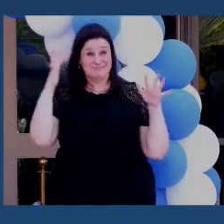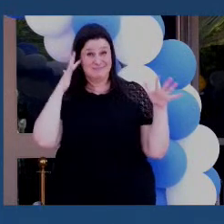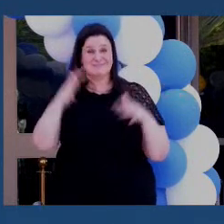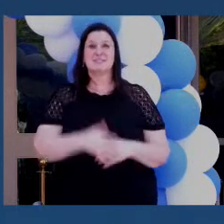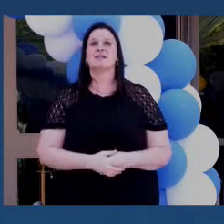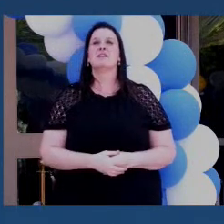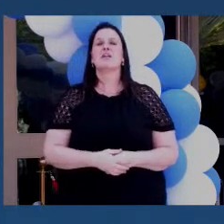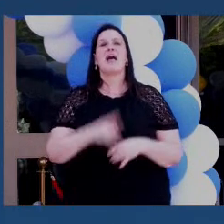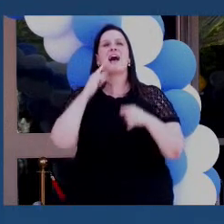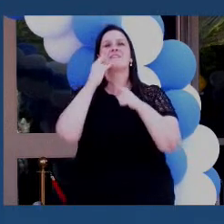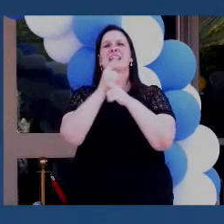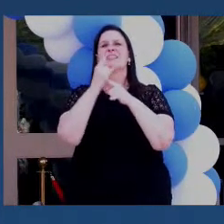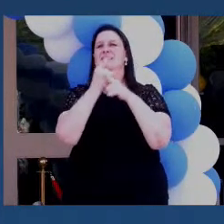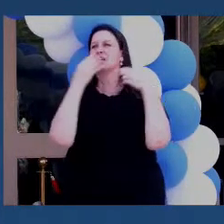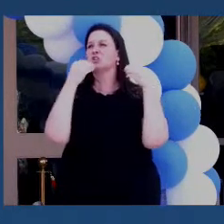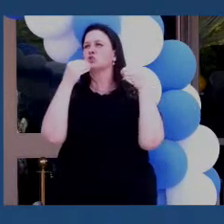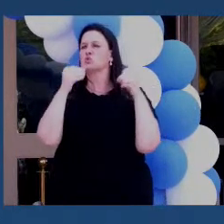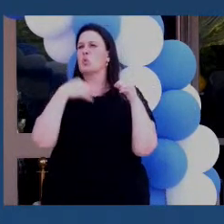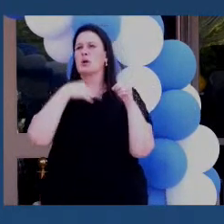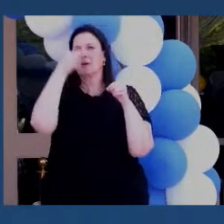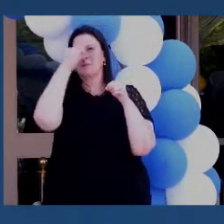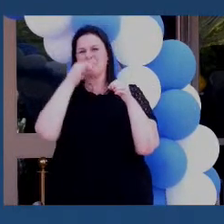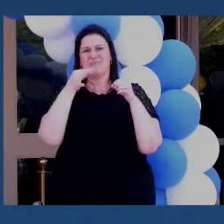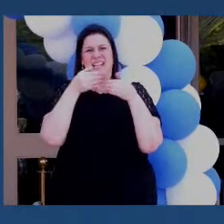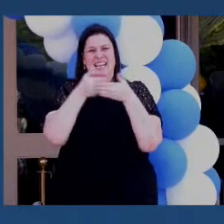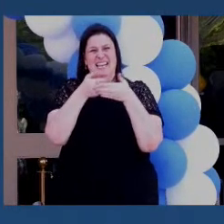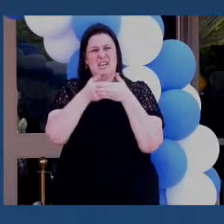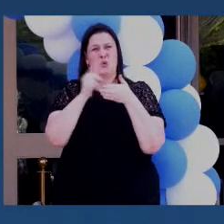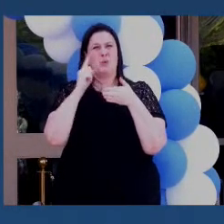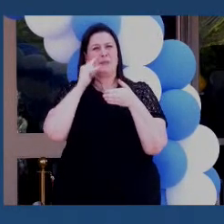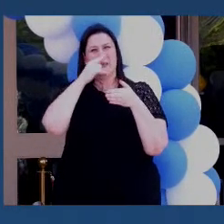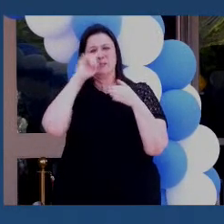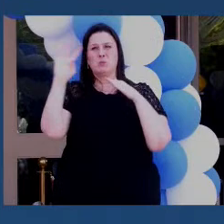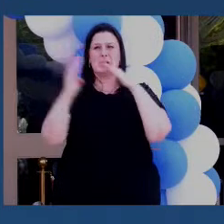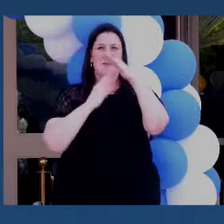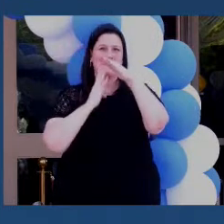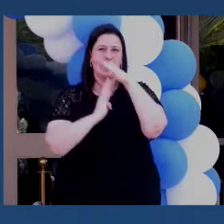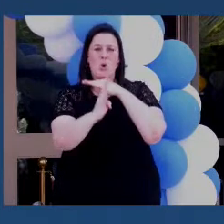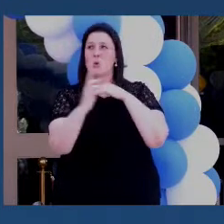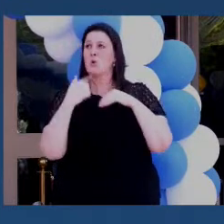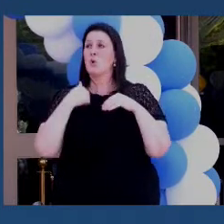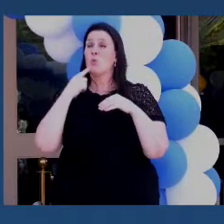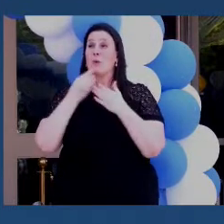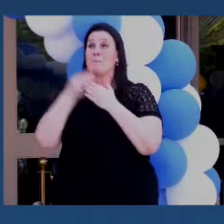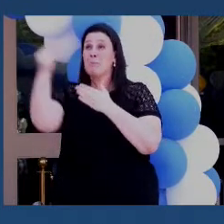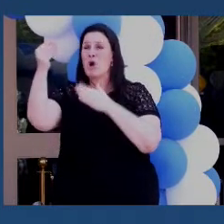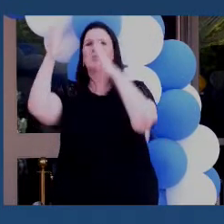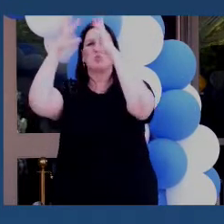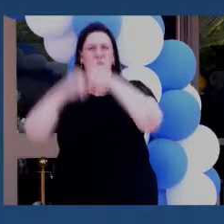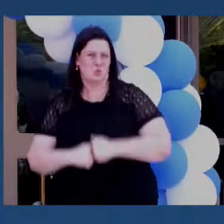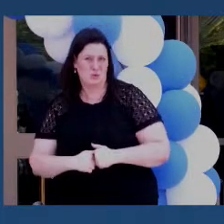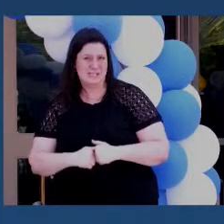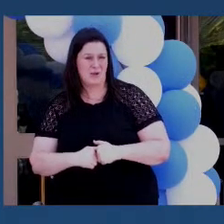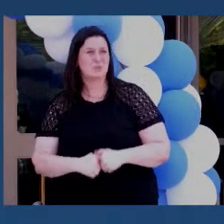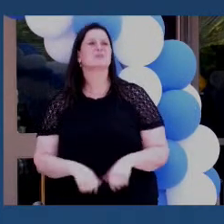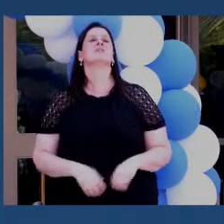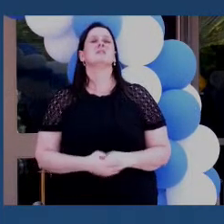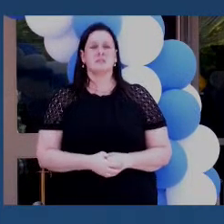a liquor store right next to where the kids would come and go. We bought it and tore it down. We're doing all the things.